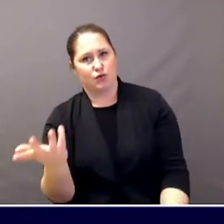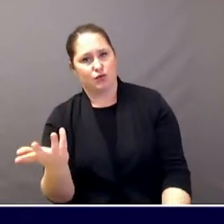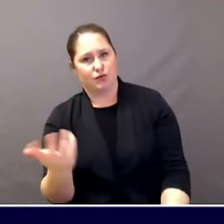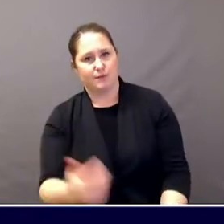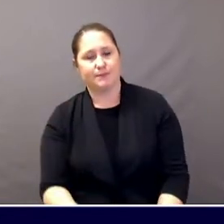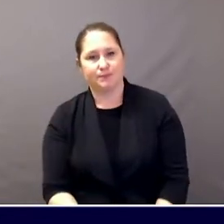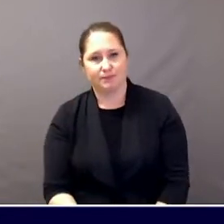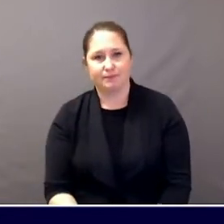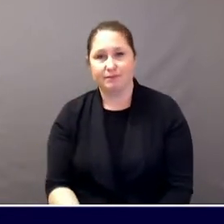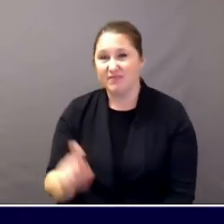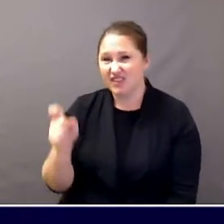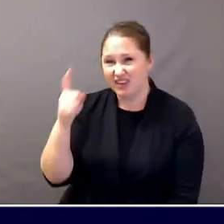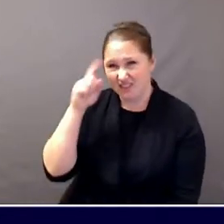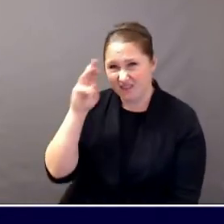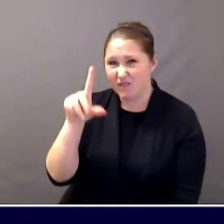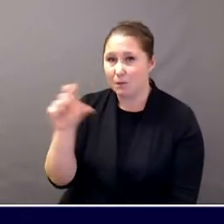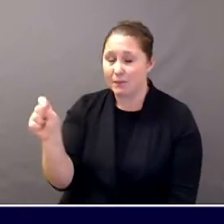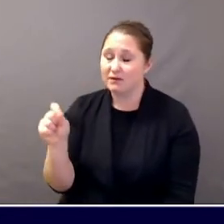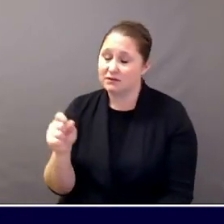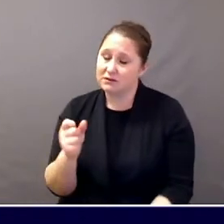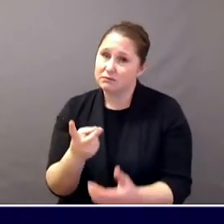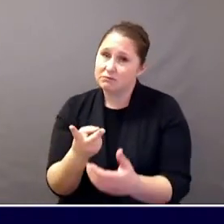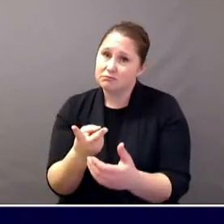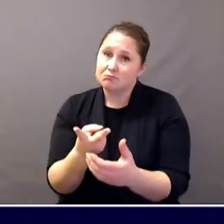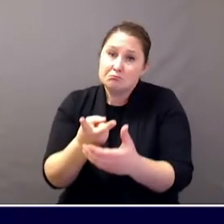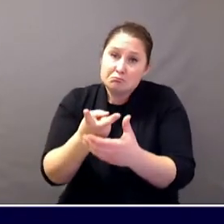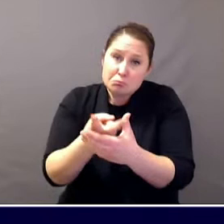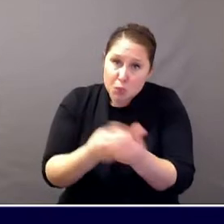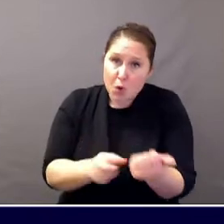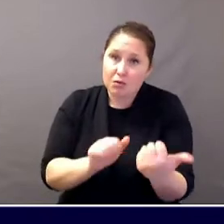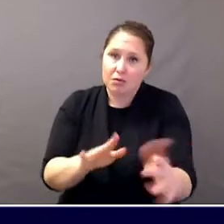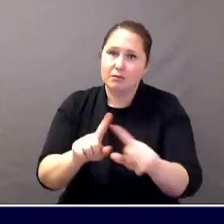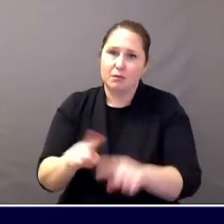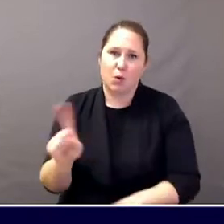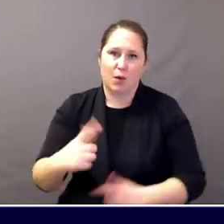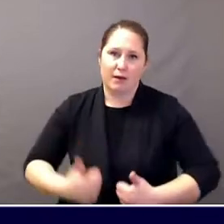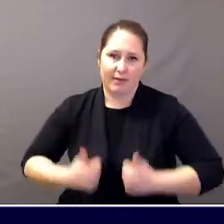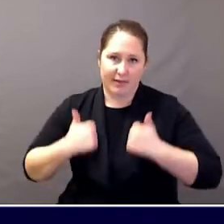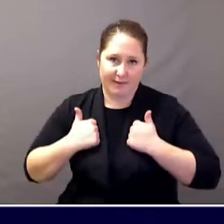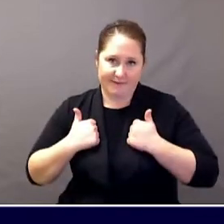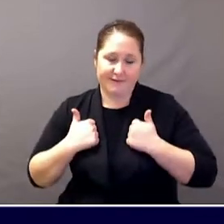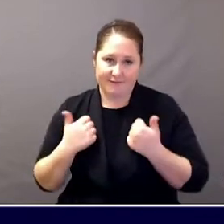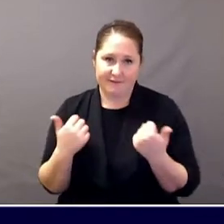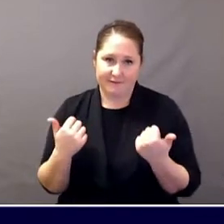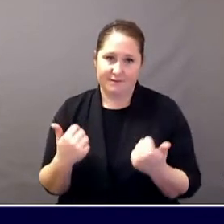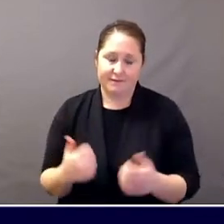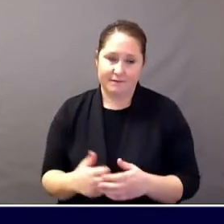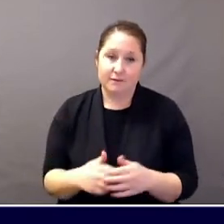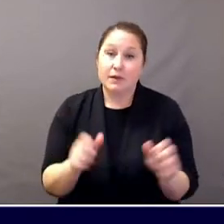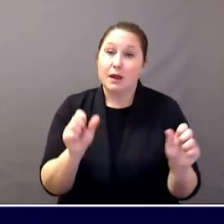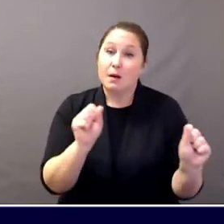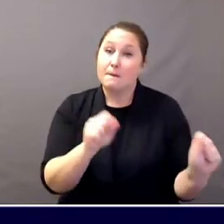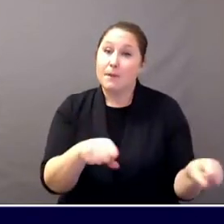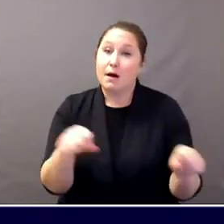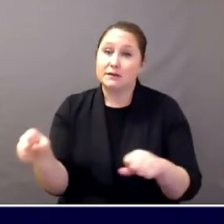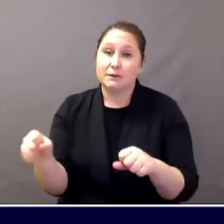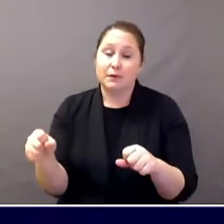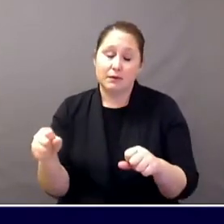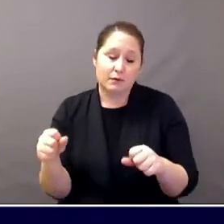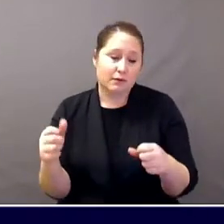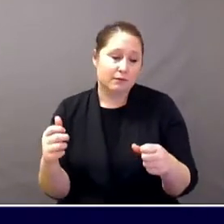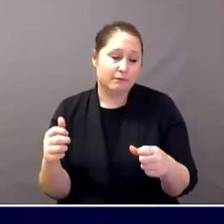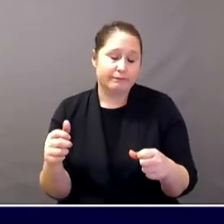Probably some of both, depending on where people live. There may be congregate areas where people of a certain age